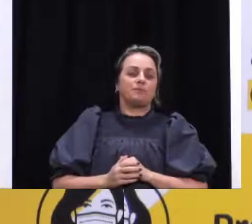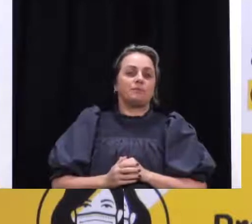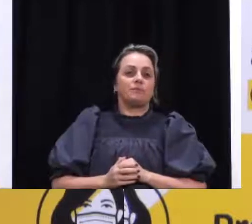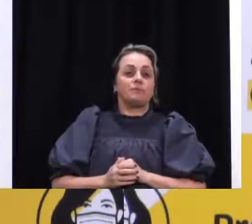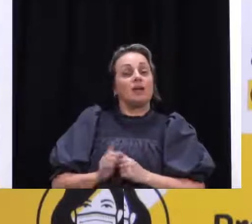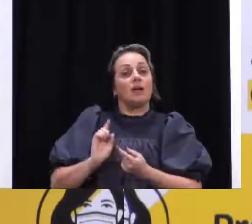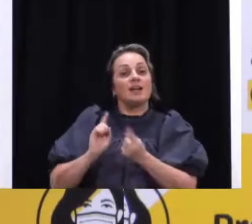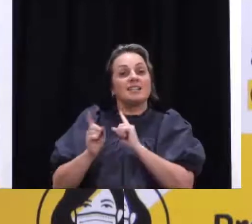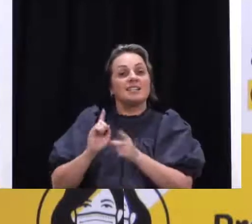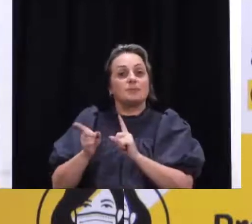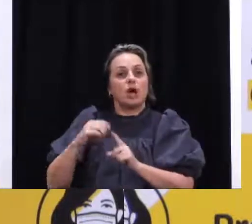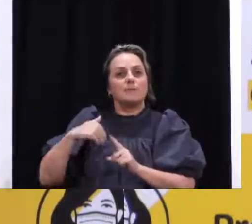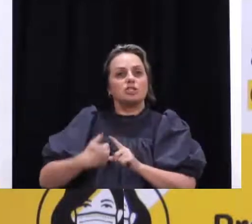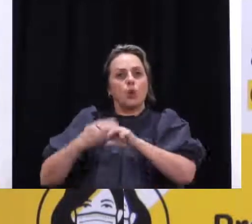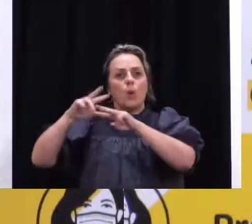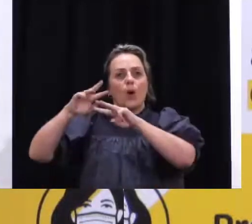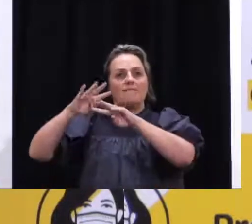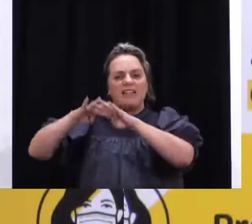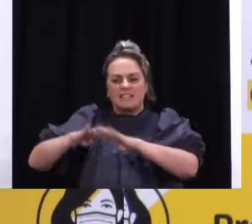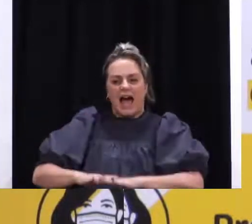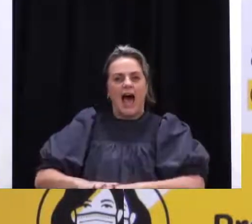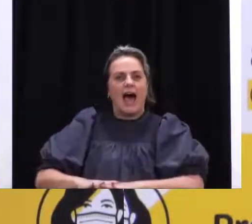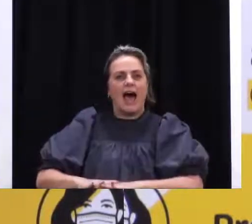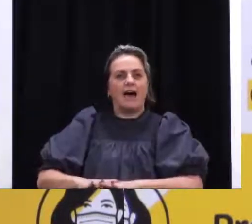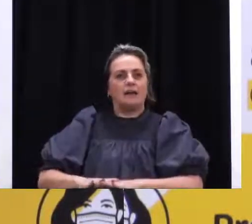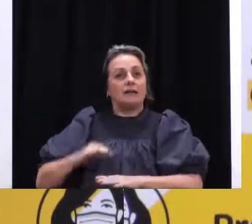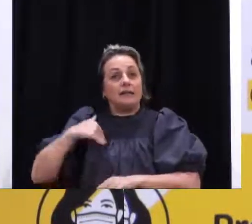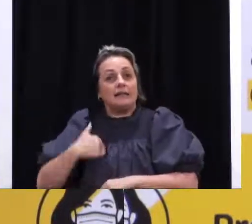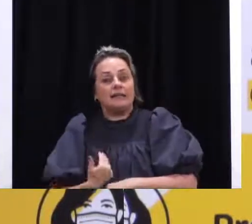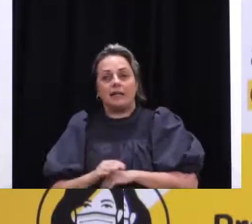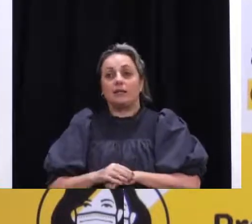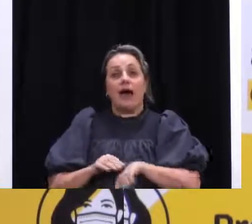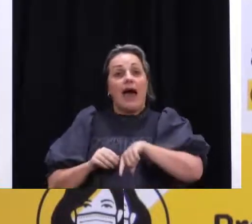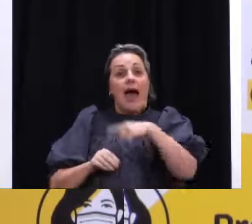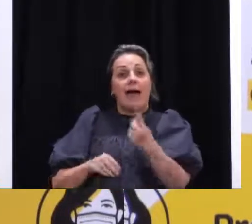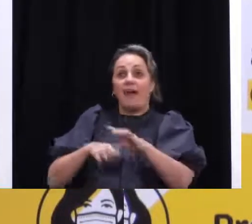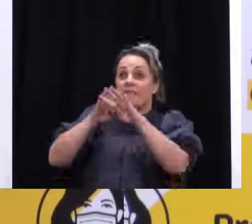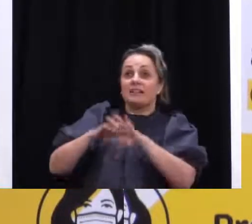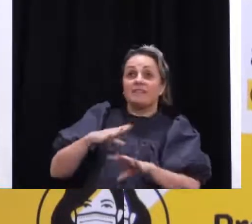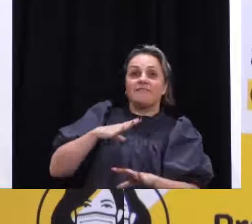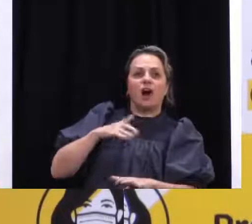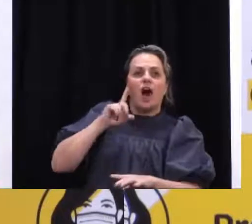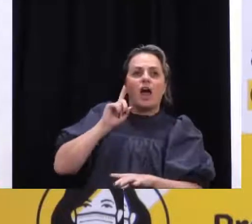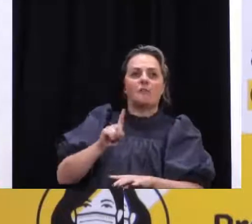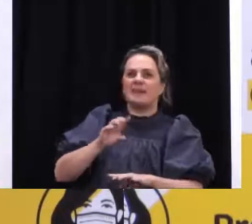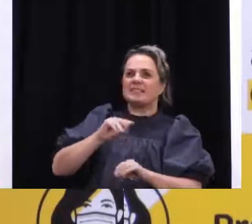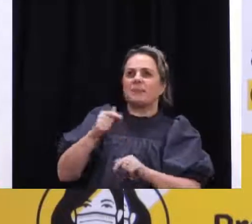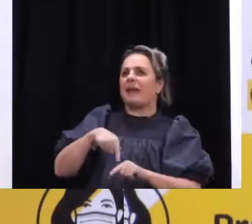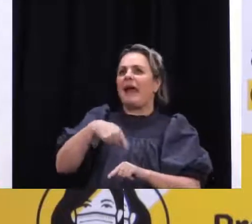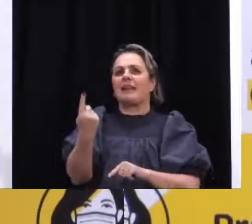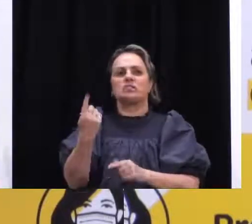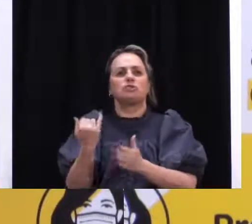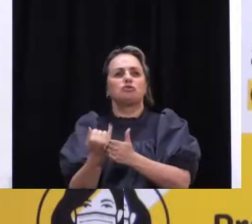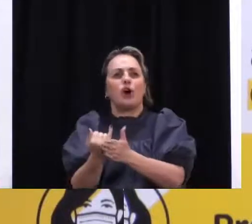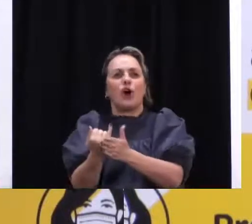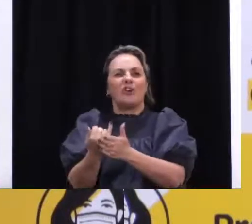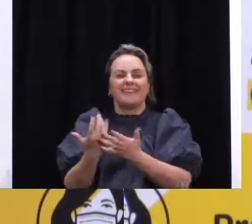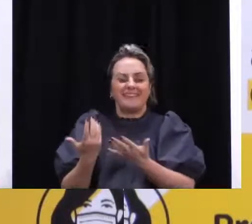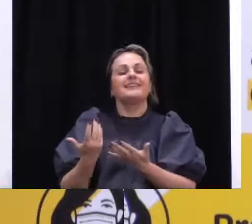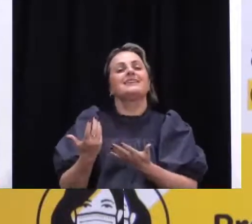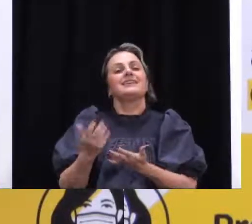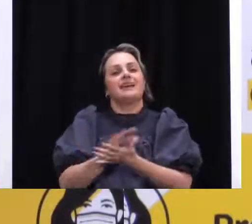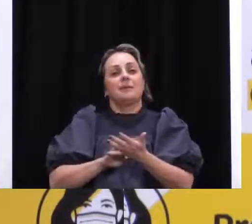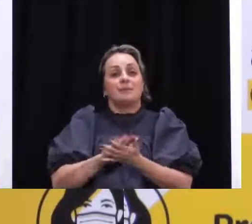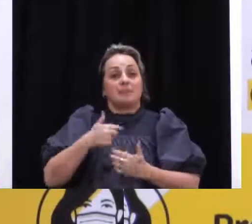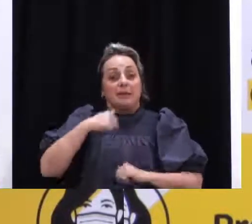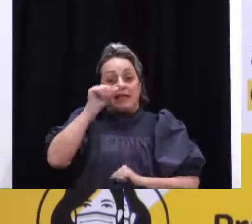that they needed new filtration systems. Other cases, the filtration was fine. It was just the airflow wasn't right. So all of that work, I'm